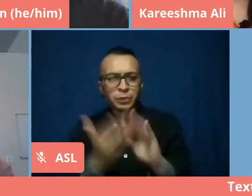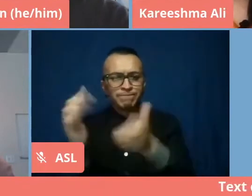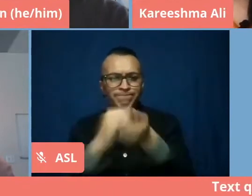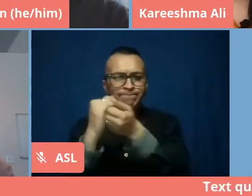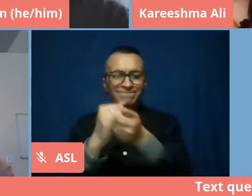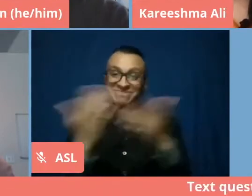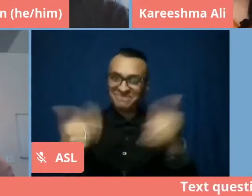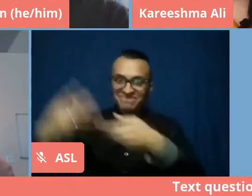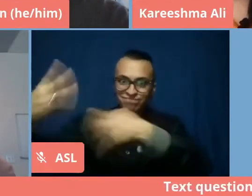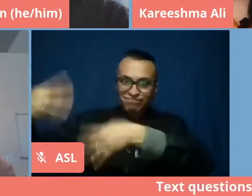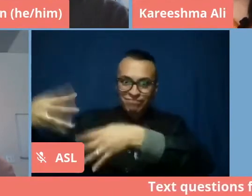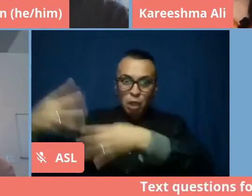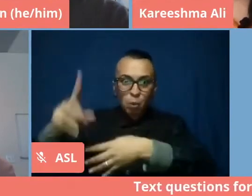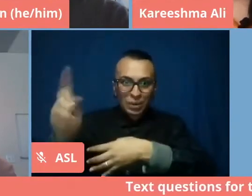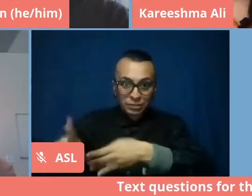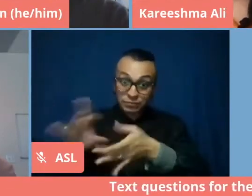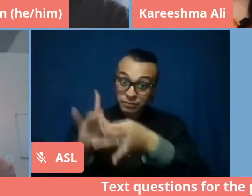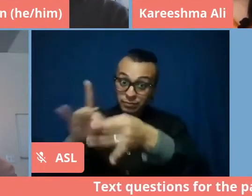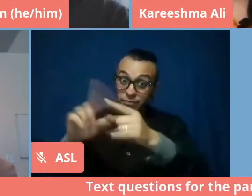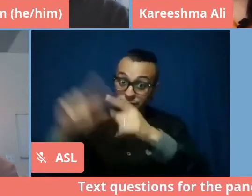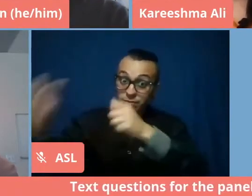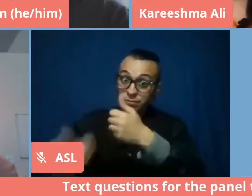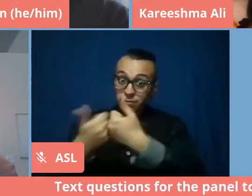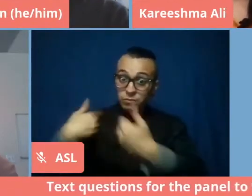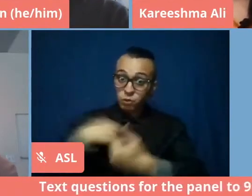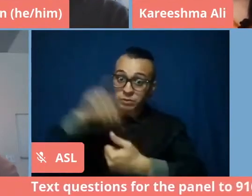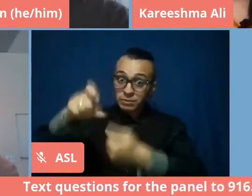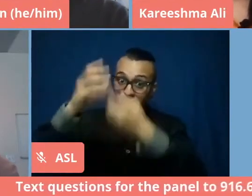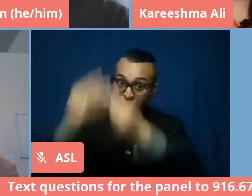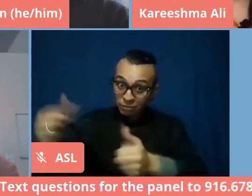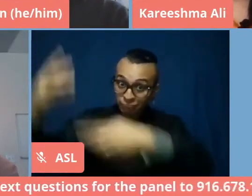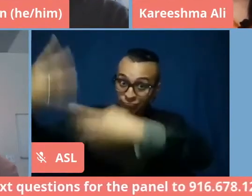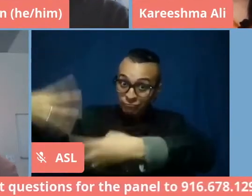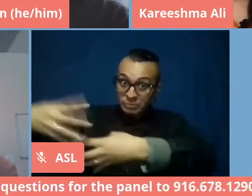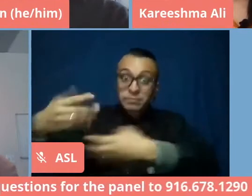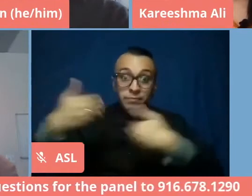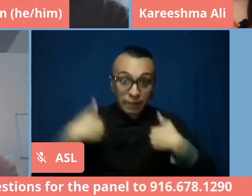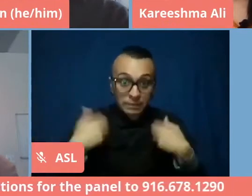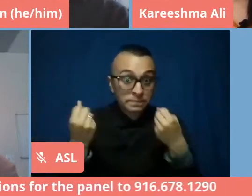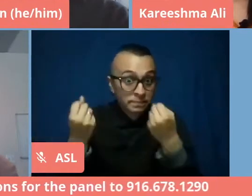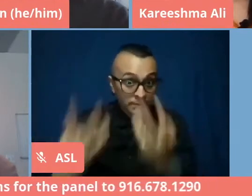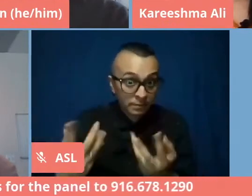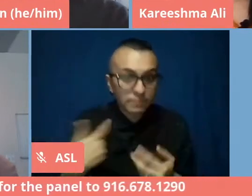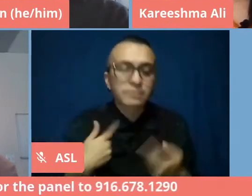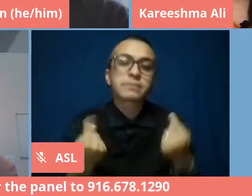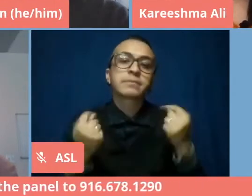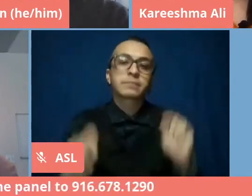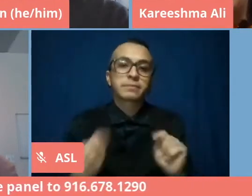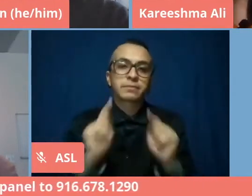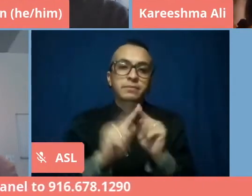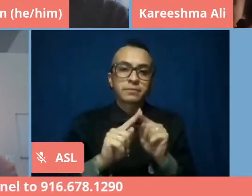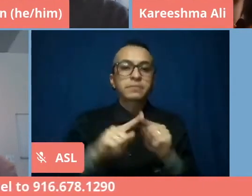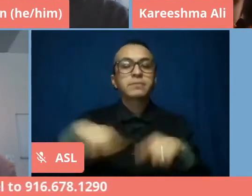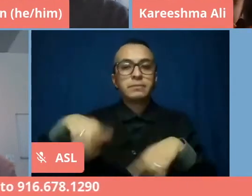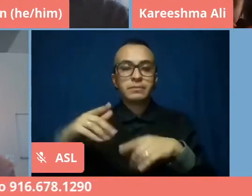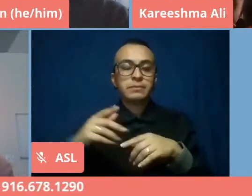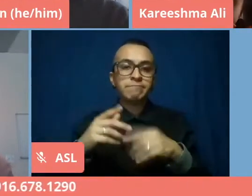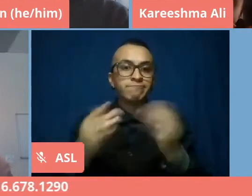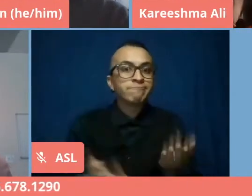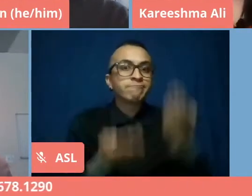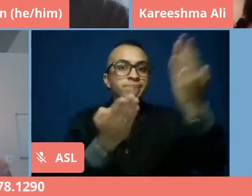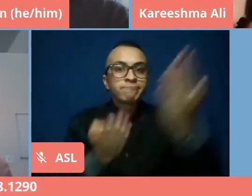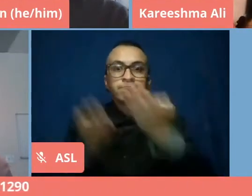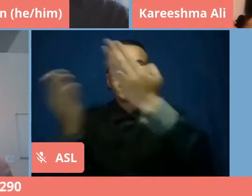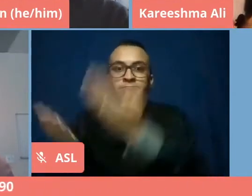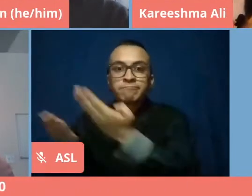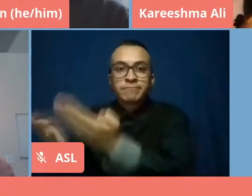questions coming in are about the challenges that we need to solve. So there are many. I'm going to try to match a challenge to each of you and let you have at